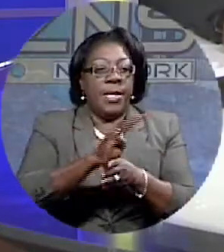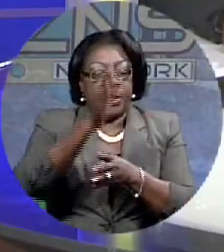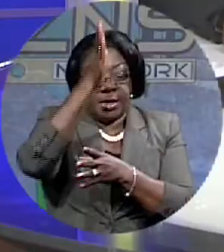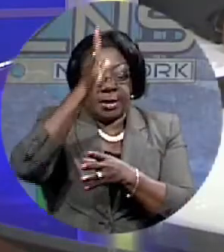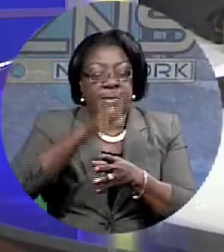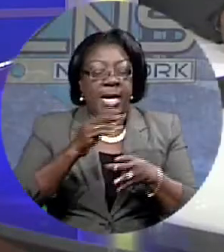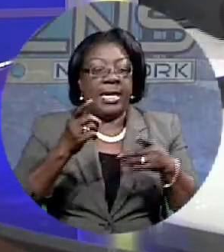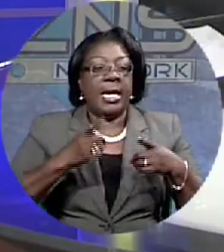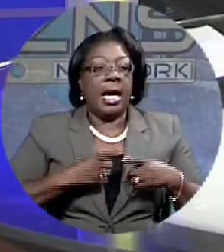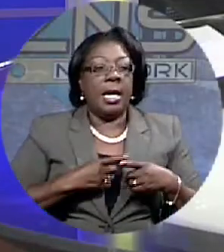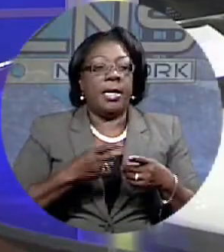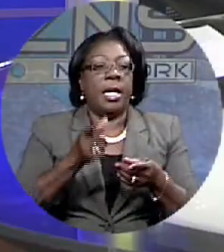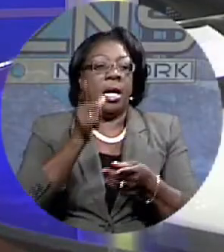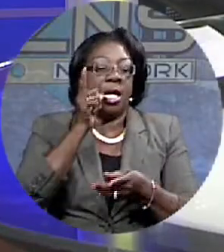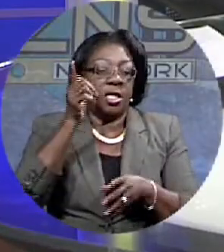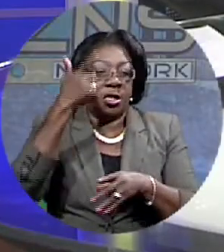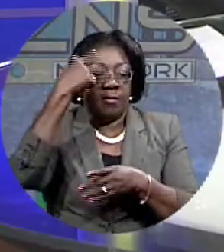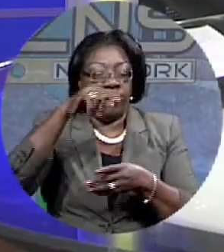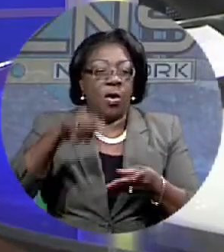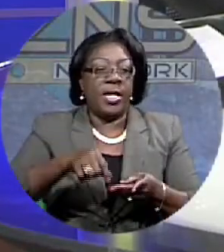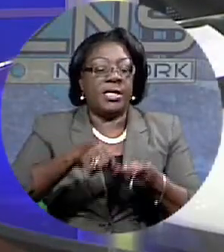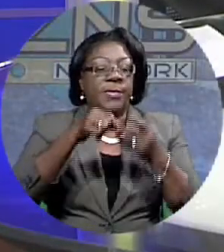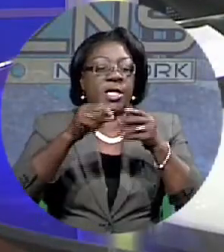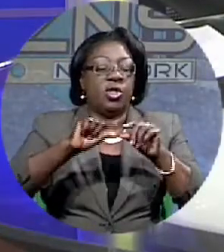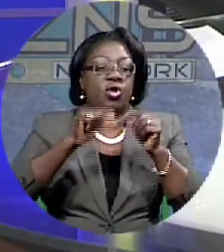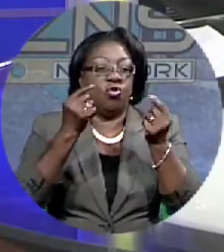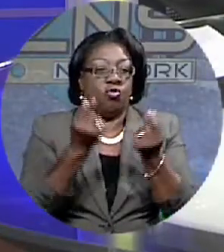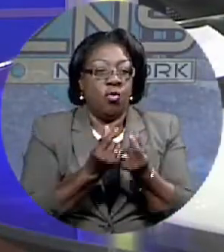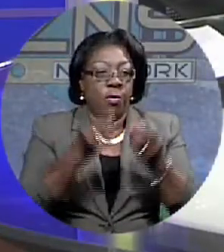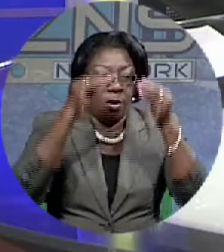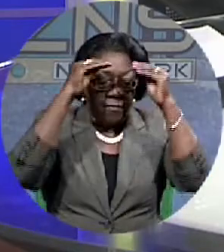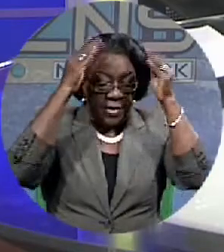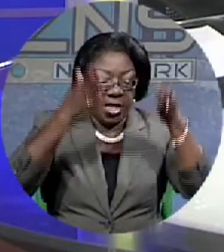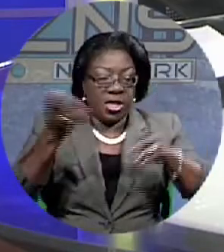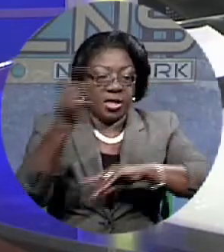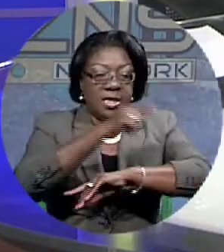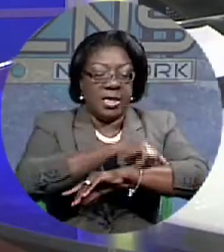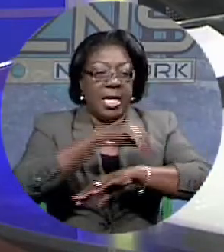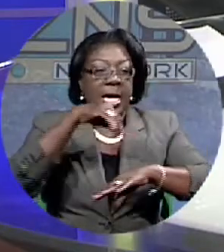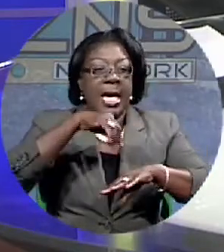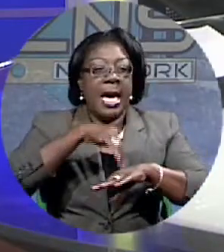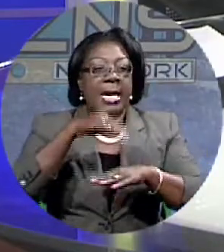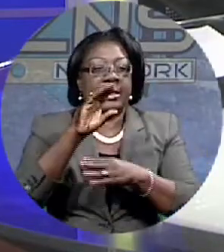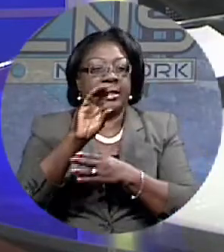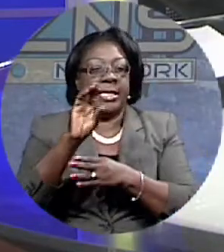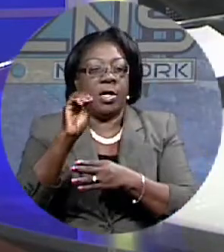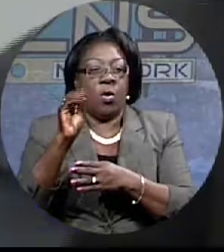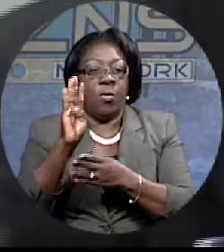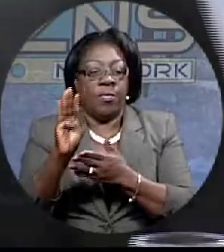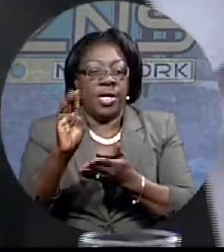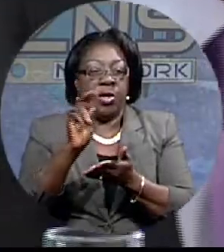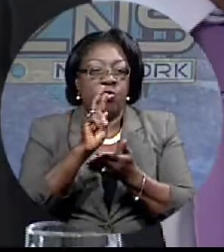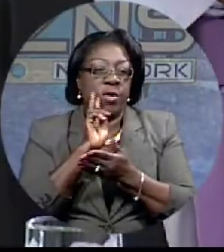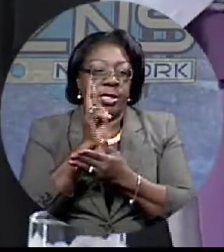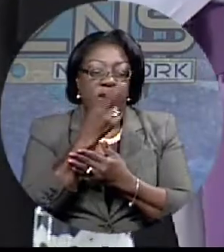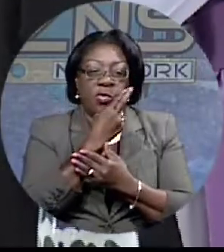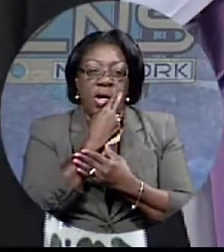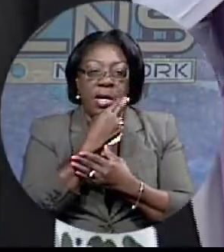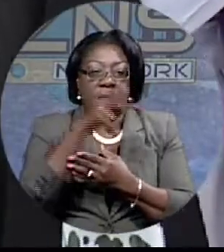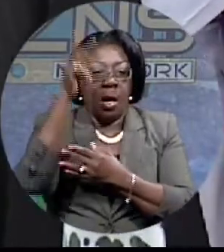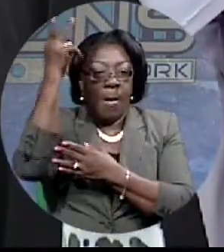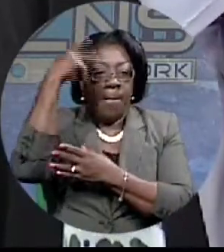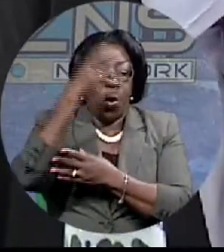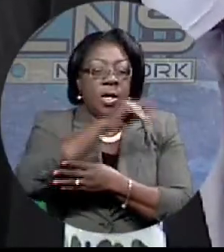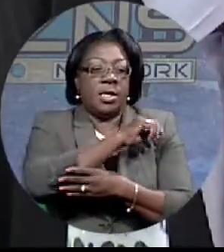hosted a Thanksgiving luncheon for a special group of educators at the College of the Bahamas today. Owner of Electro Telecom and businessman Paul Smith